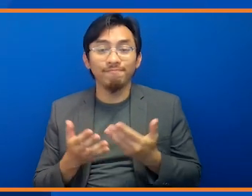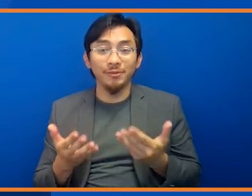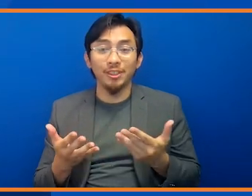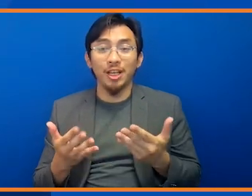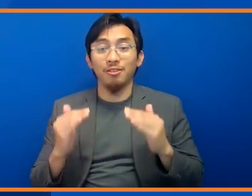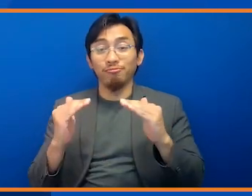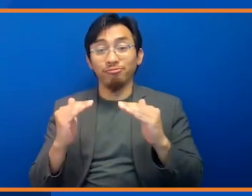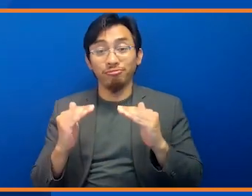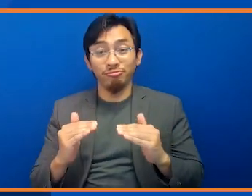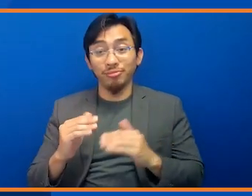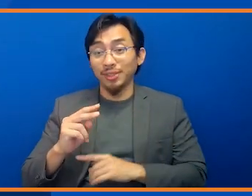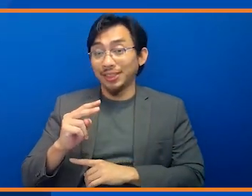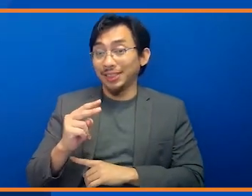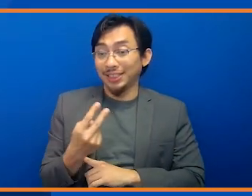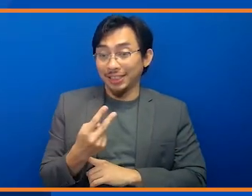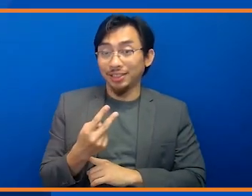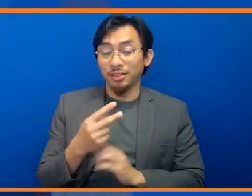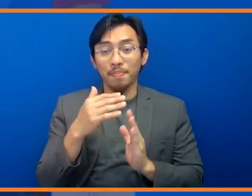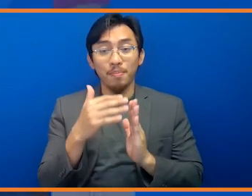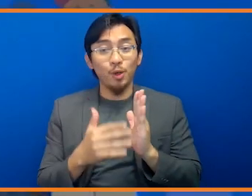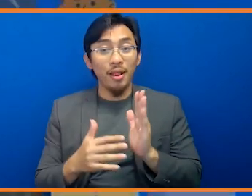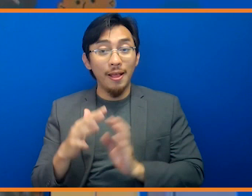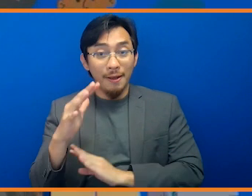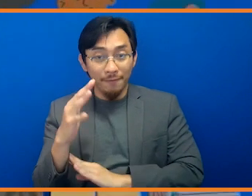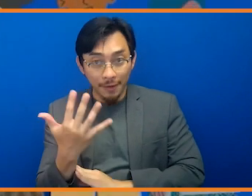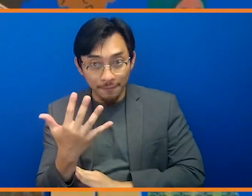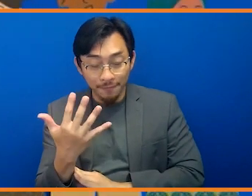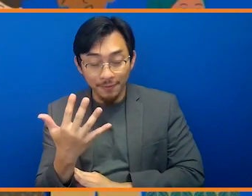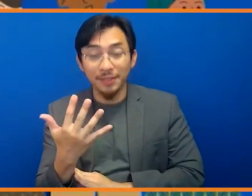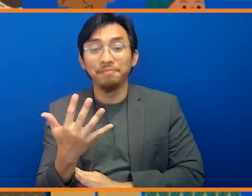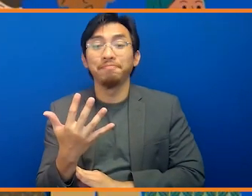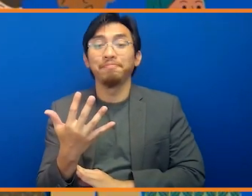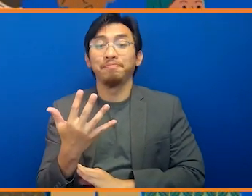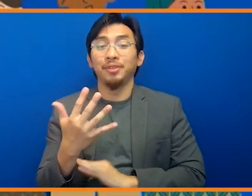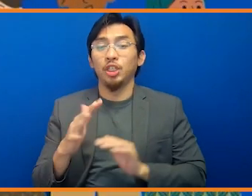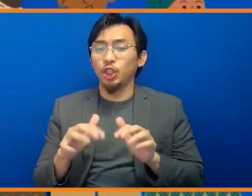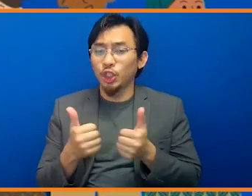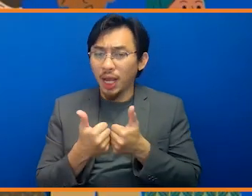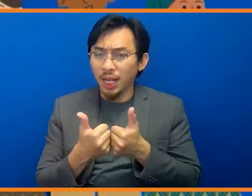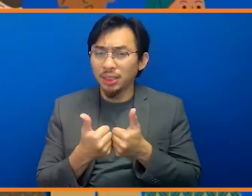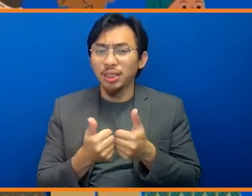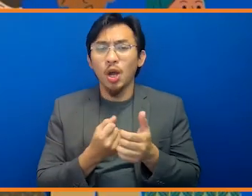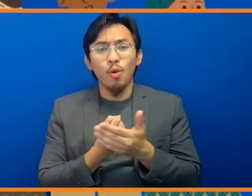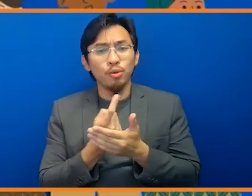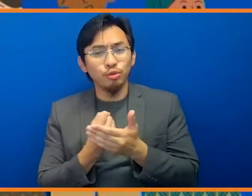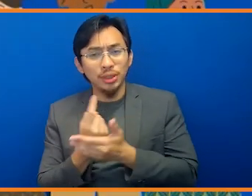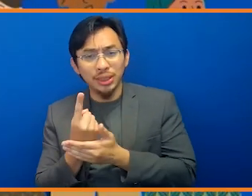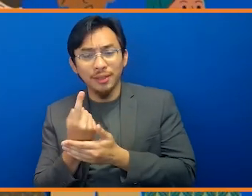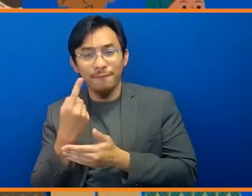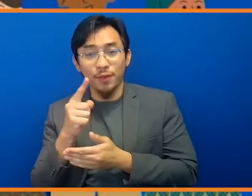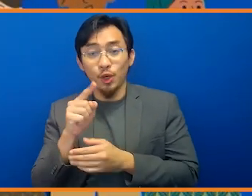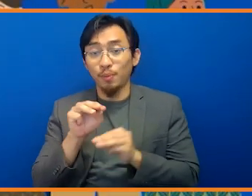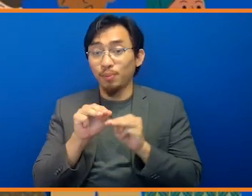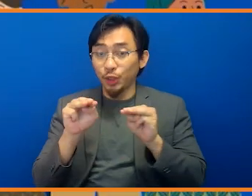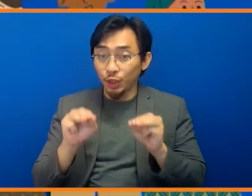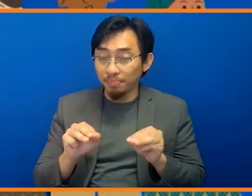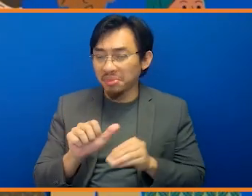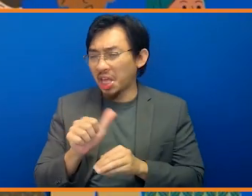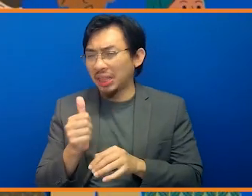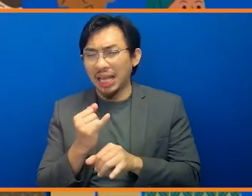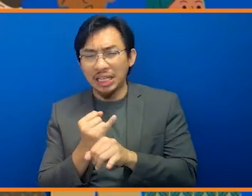session 2 of the module 5. Challenges and opportunity for museum and